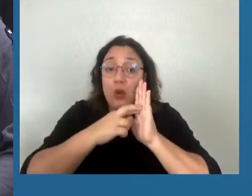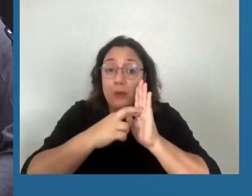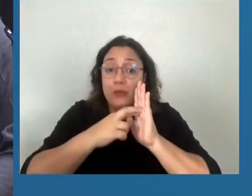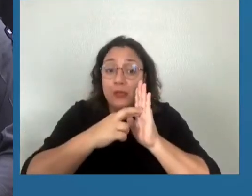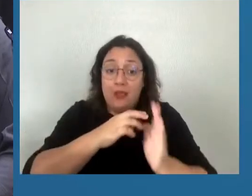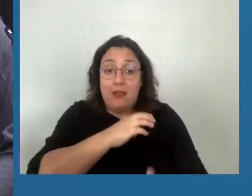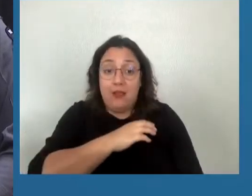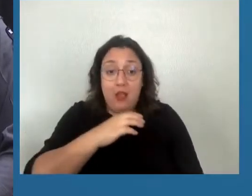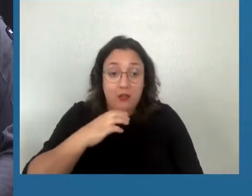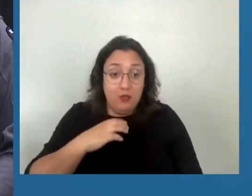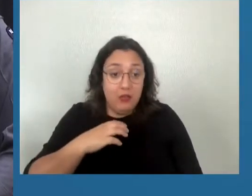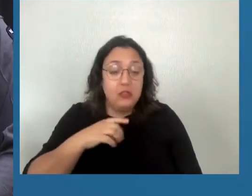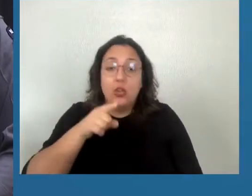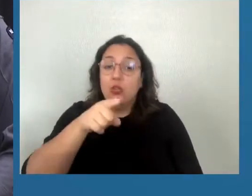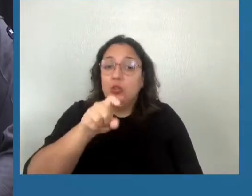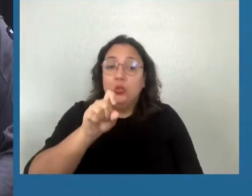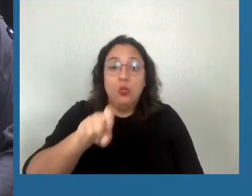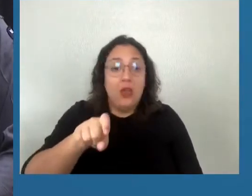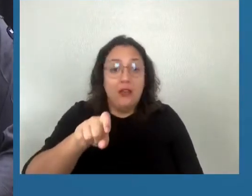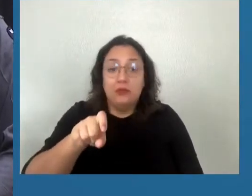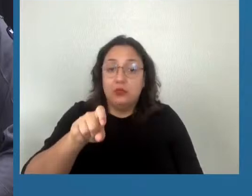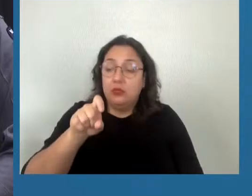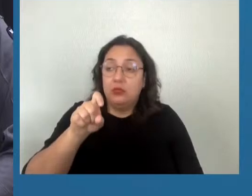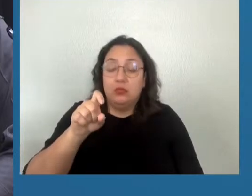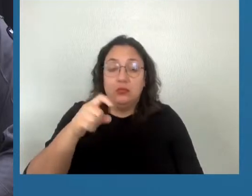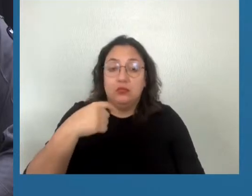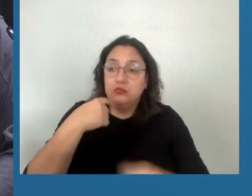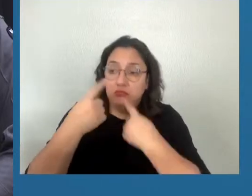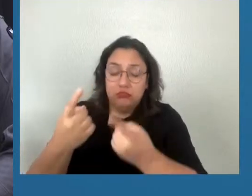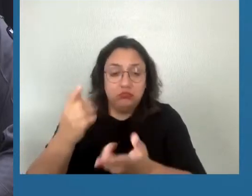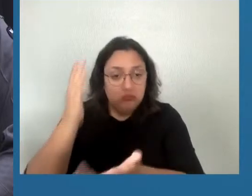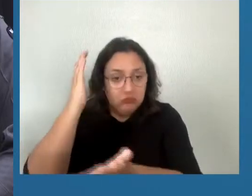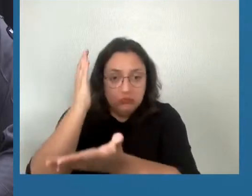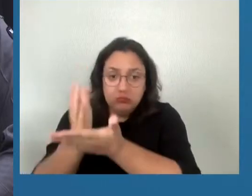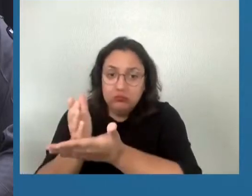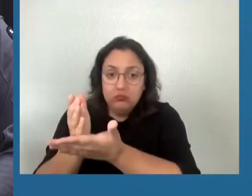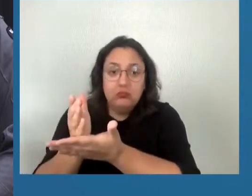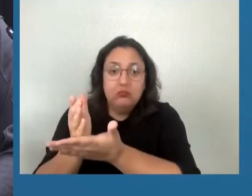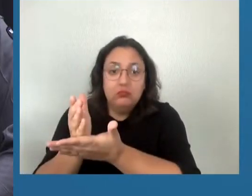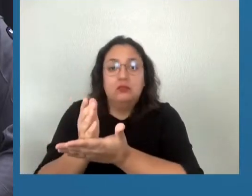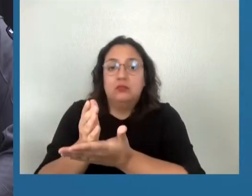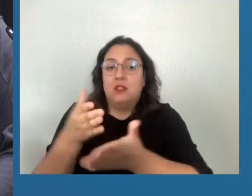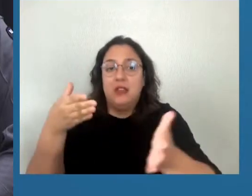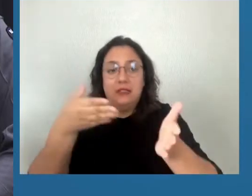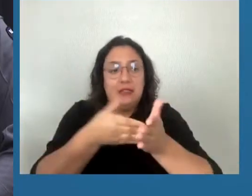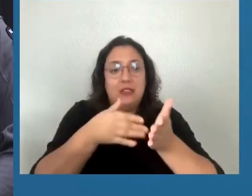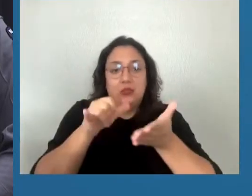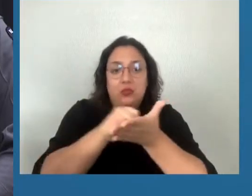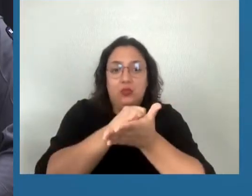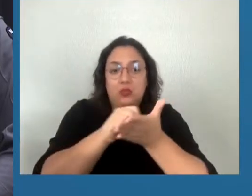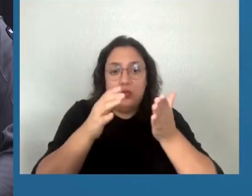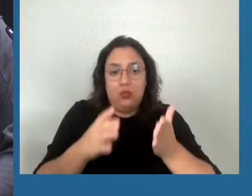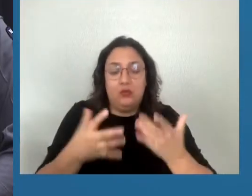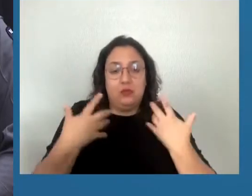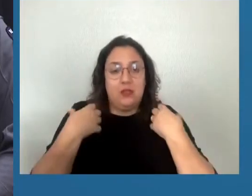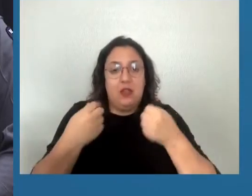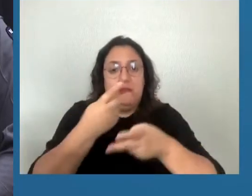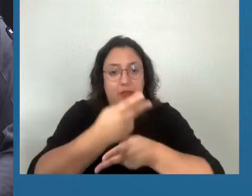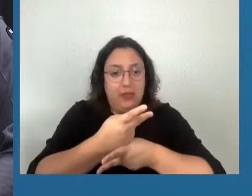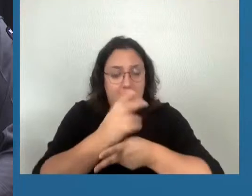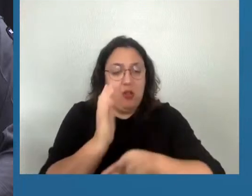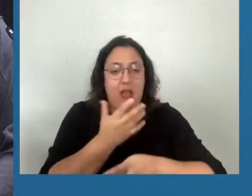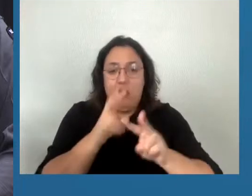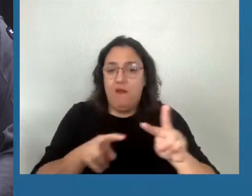this assault on New Yorkers, our health care, and our values. This is just the beginning, and we are not going to start